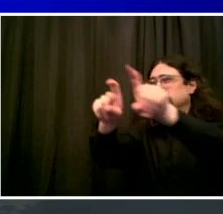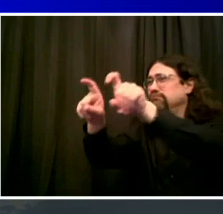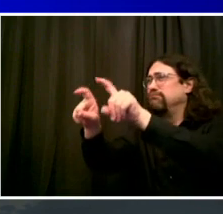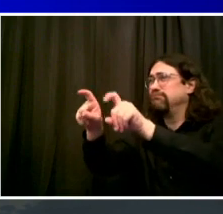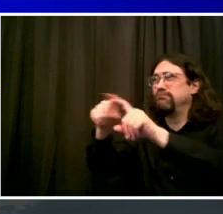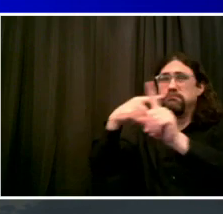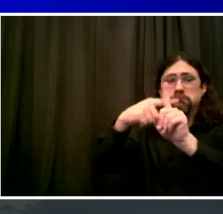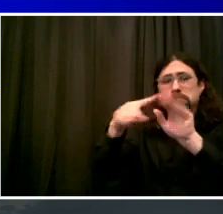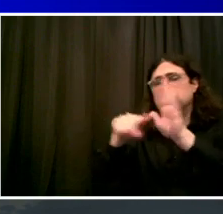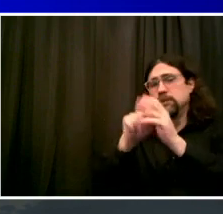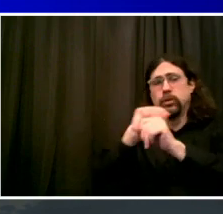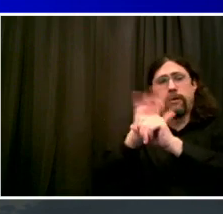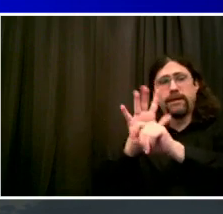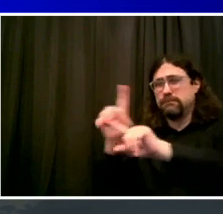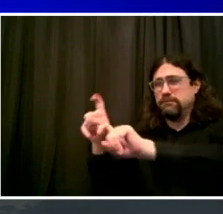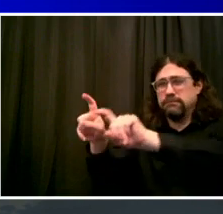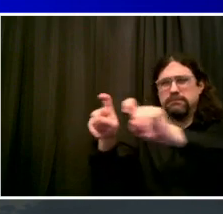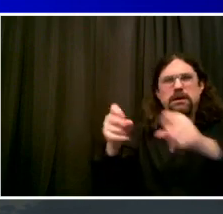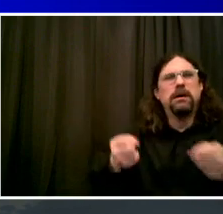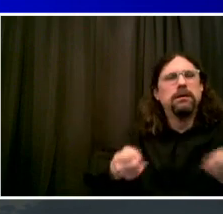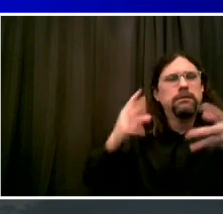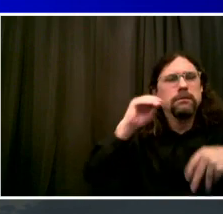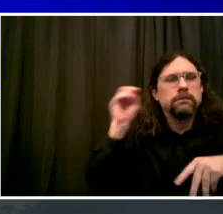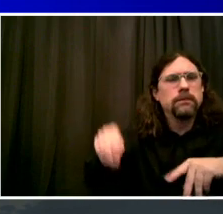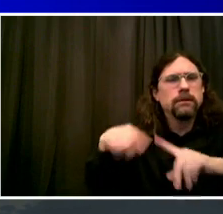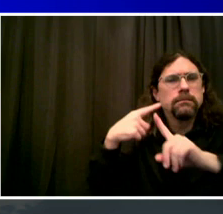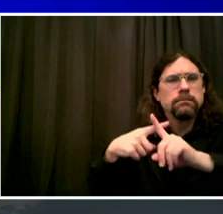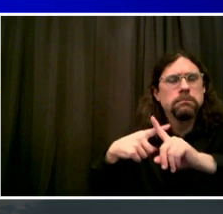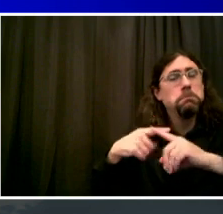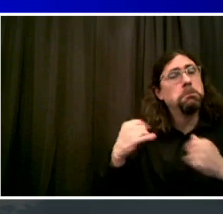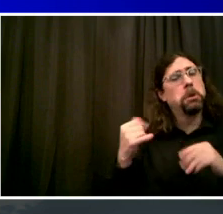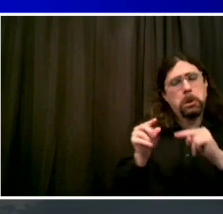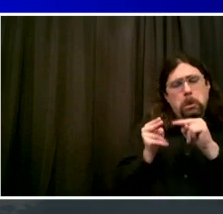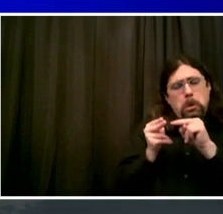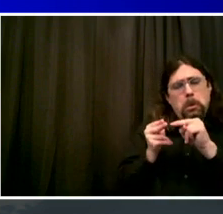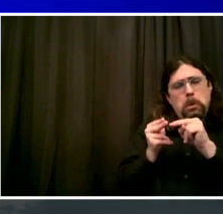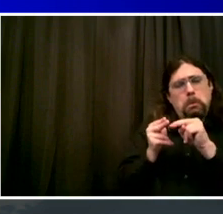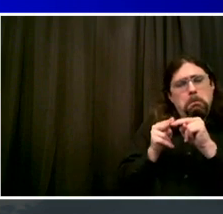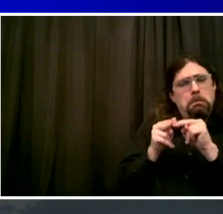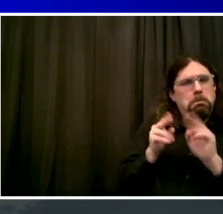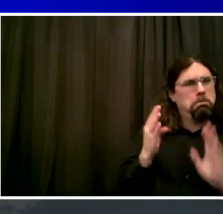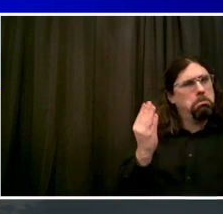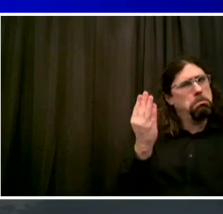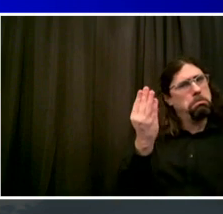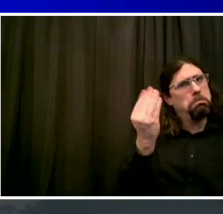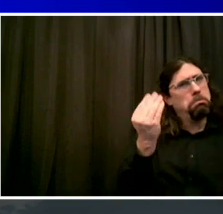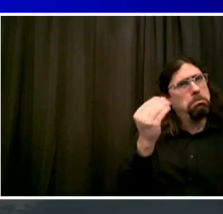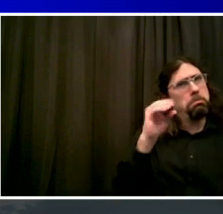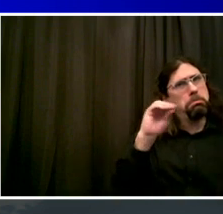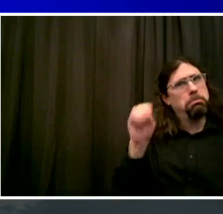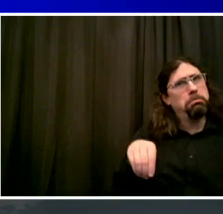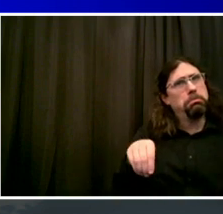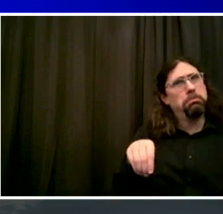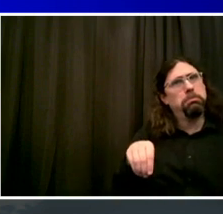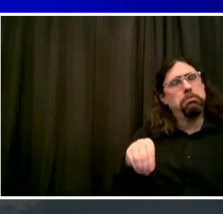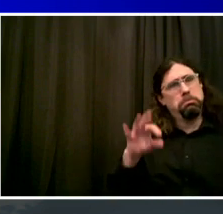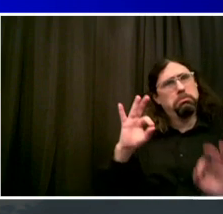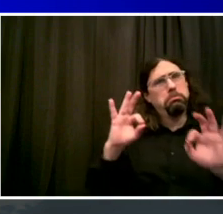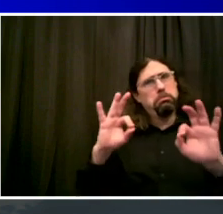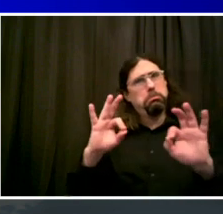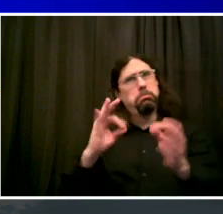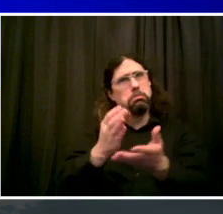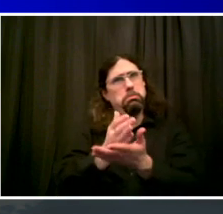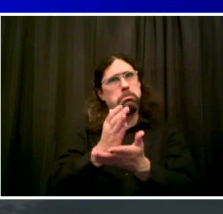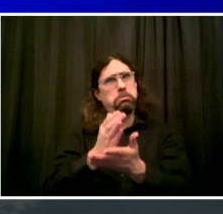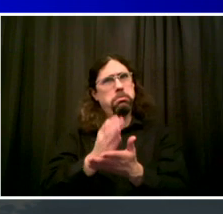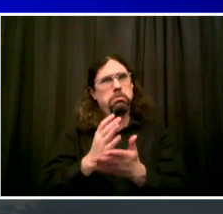overall trend line, very good. Daily results, not yet what we're looking for. Stick to it because we know what you're